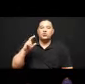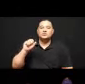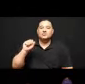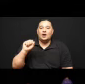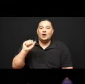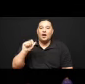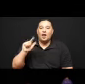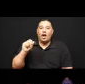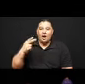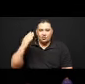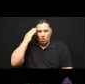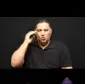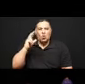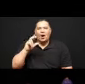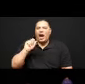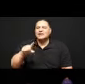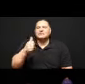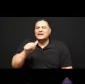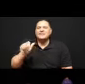daughters.